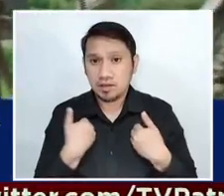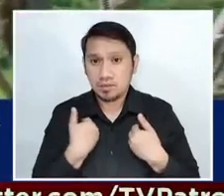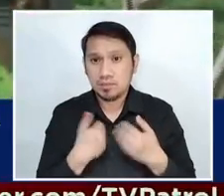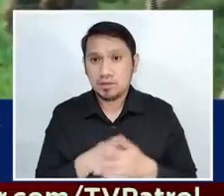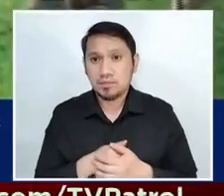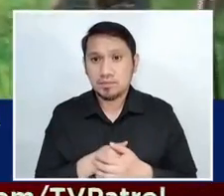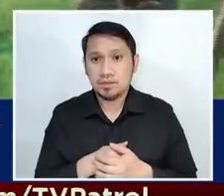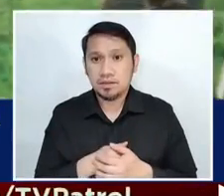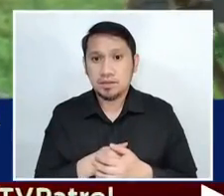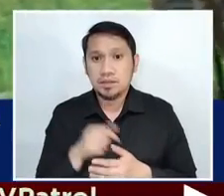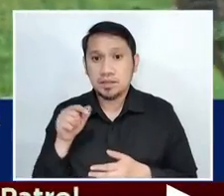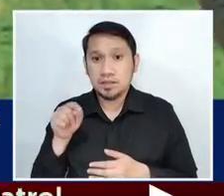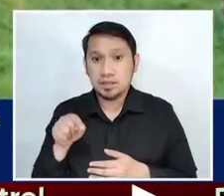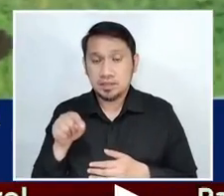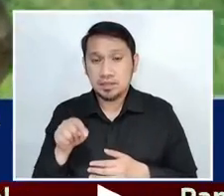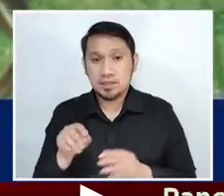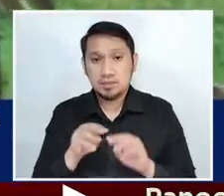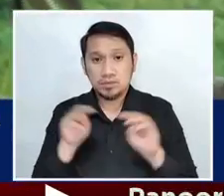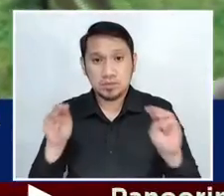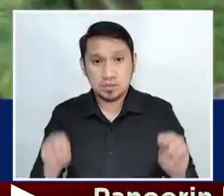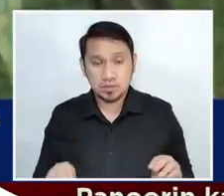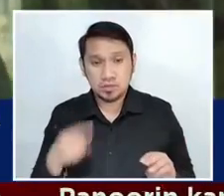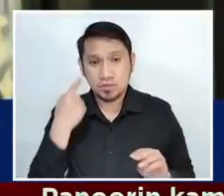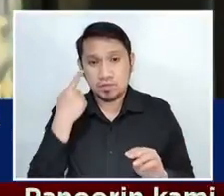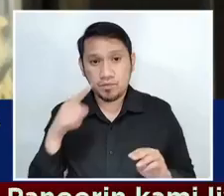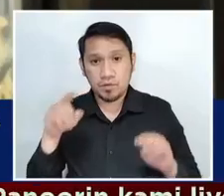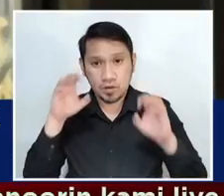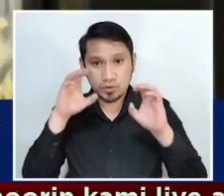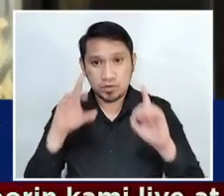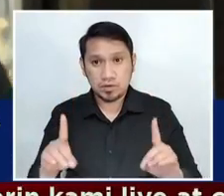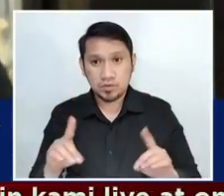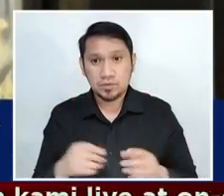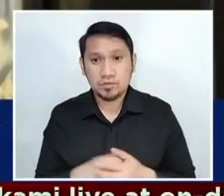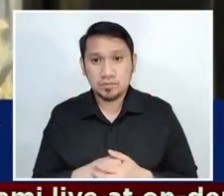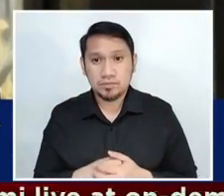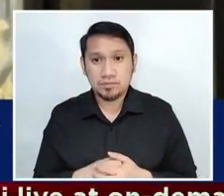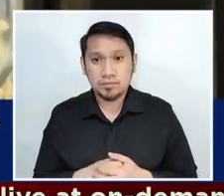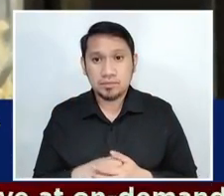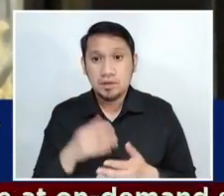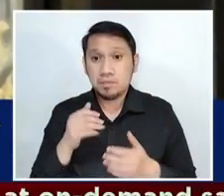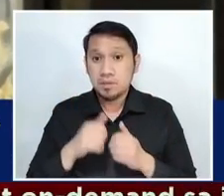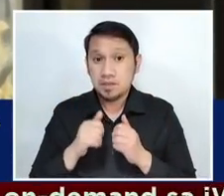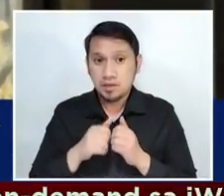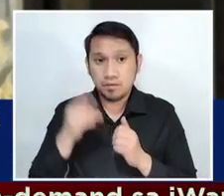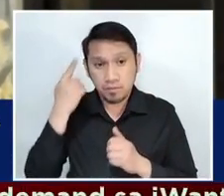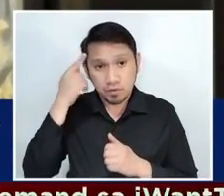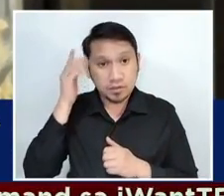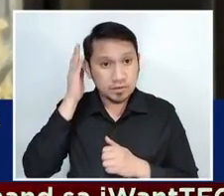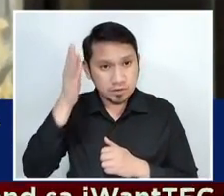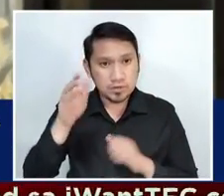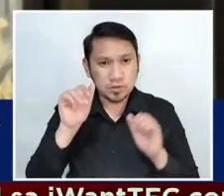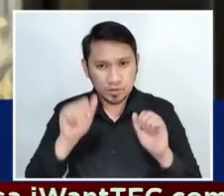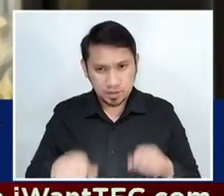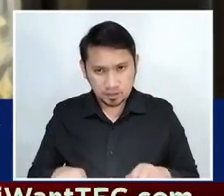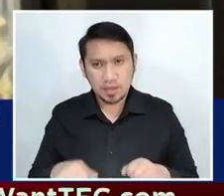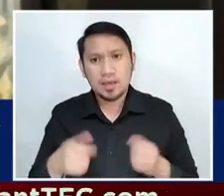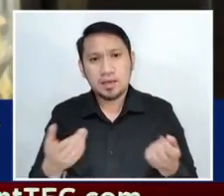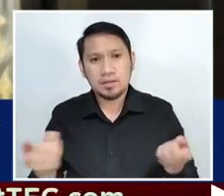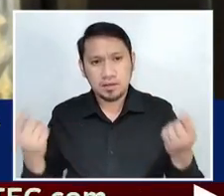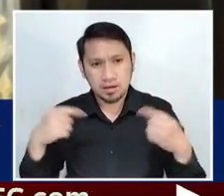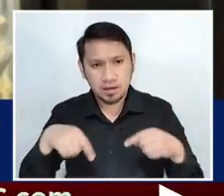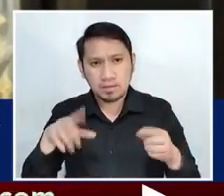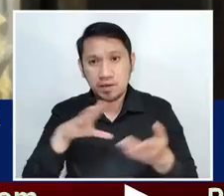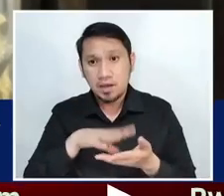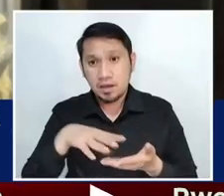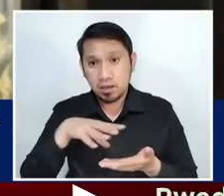we look at it as long term for education para ang Filipinas. It has to be something that the next generations are still able to come here and learn from. If